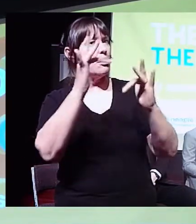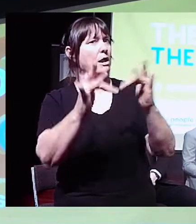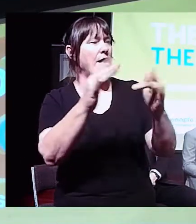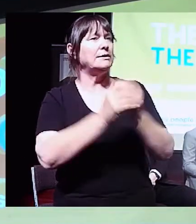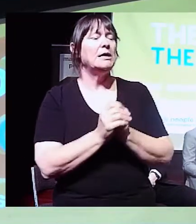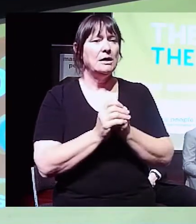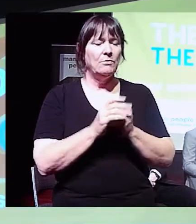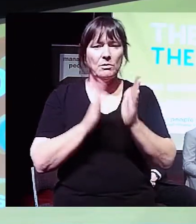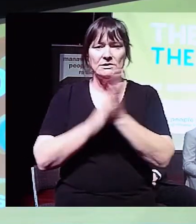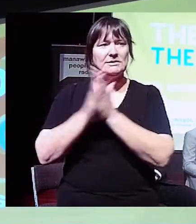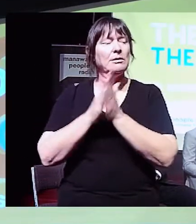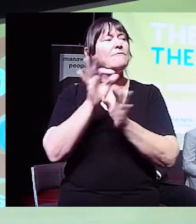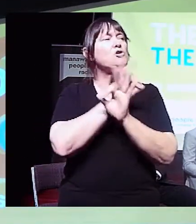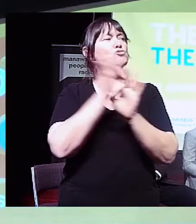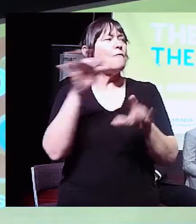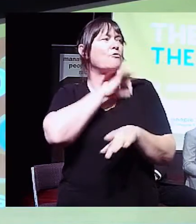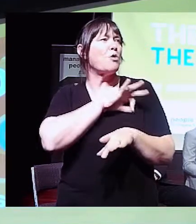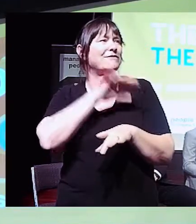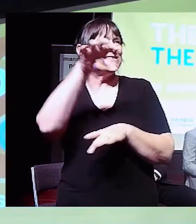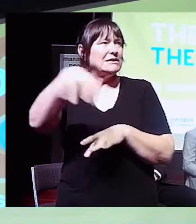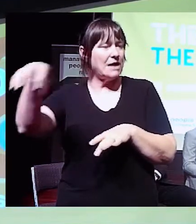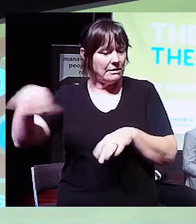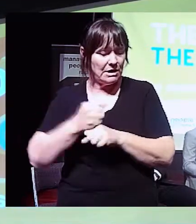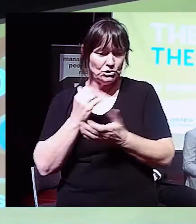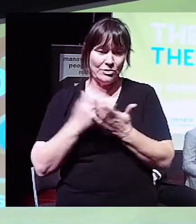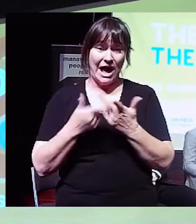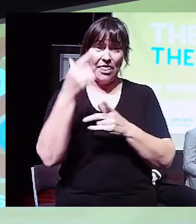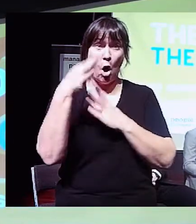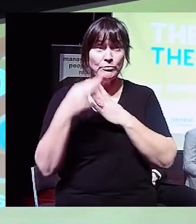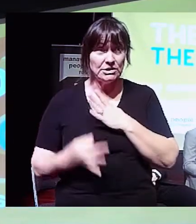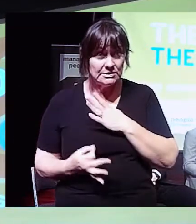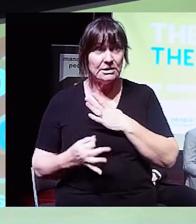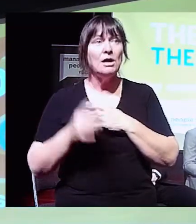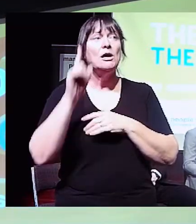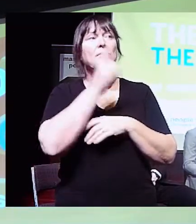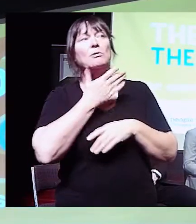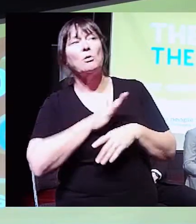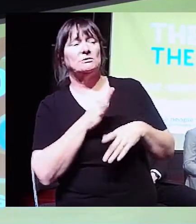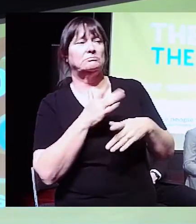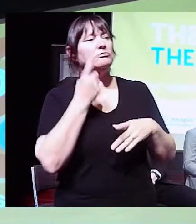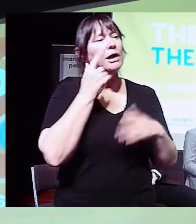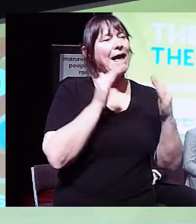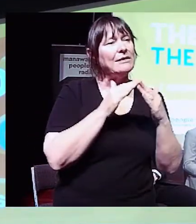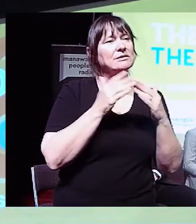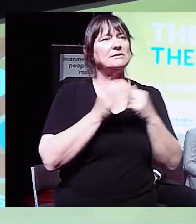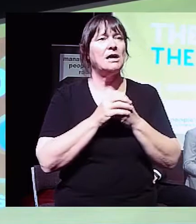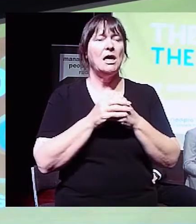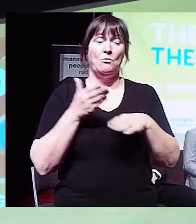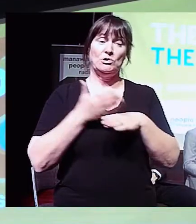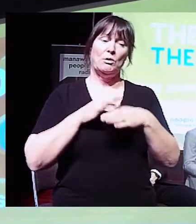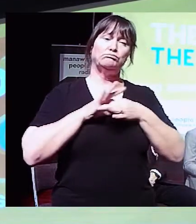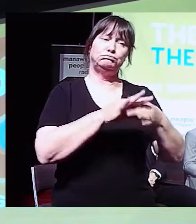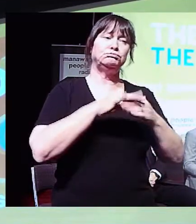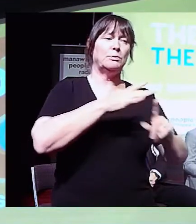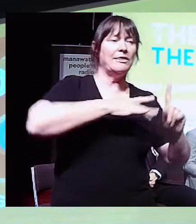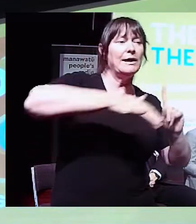not-for-profit sector to make sure that there are other options for people who are looking, stepping into homes and housing. We want to work with iwi, we want to work with